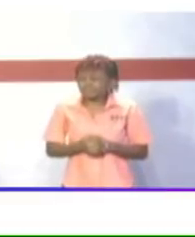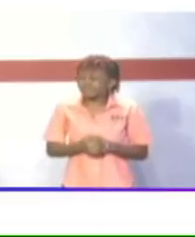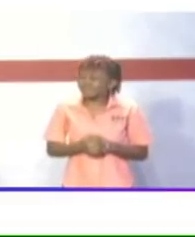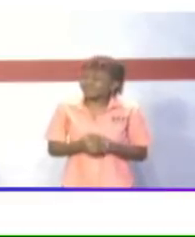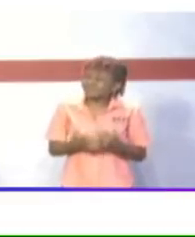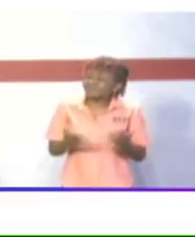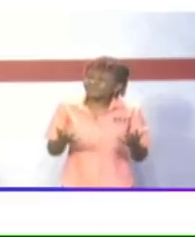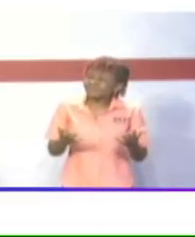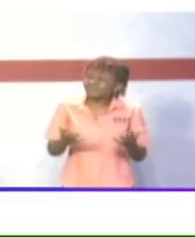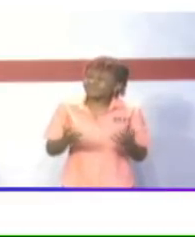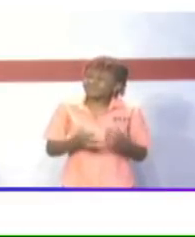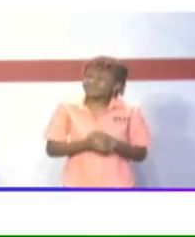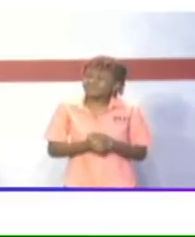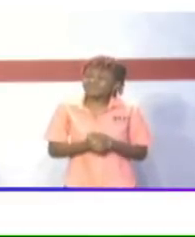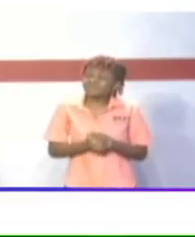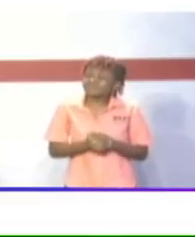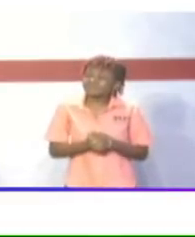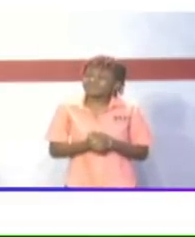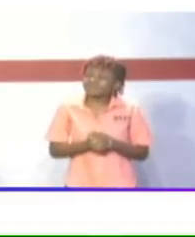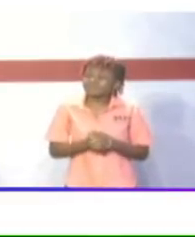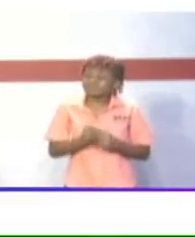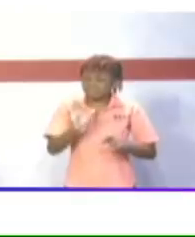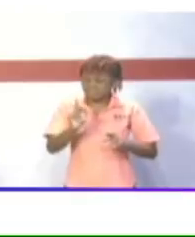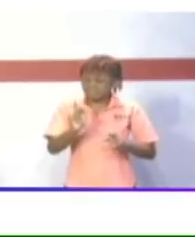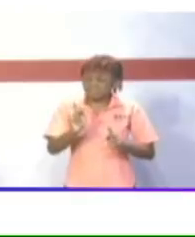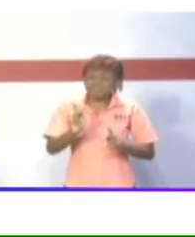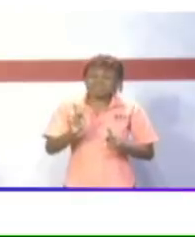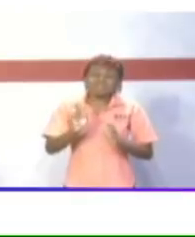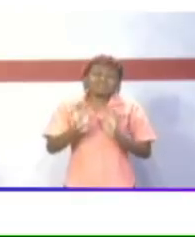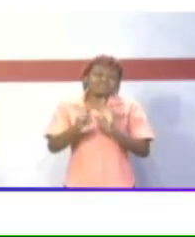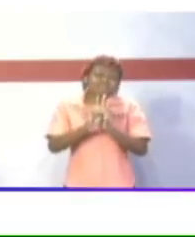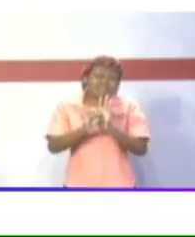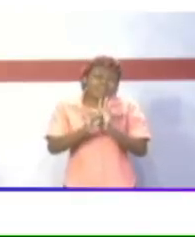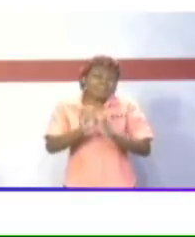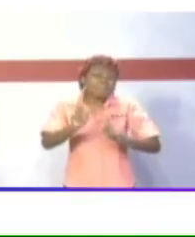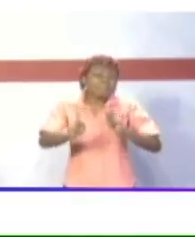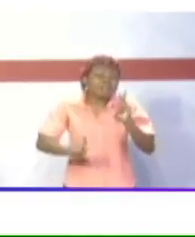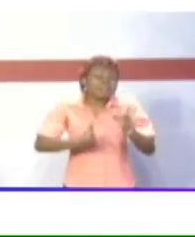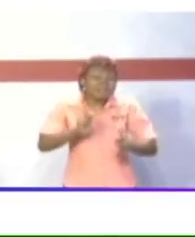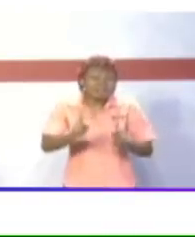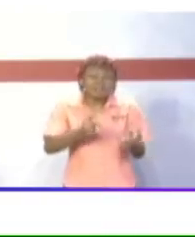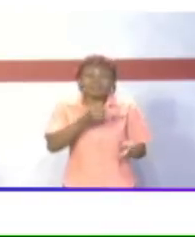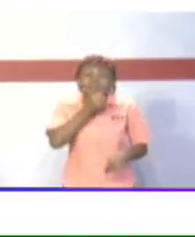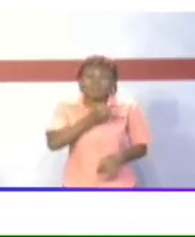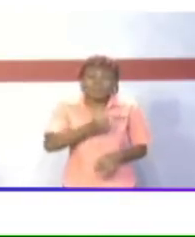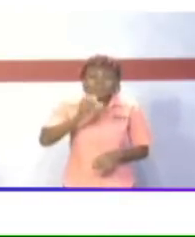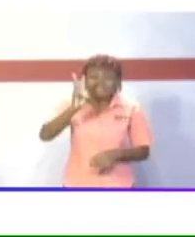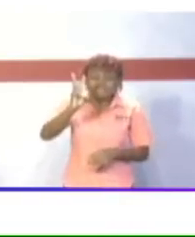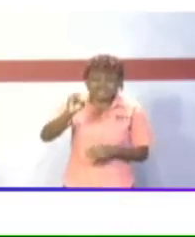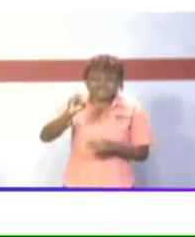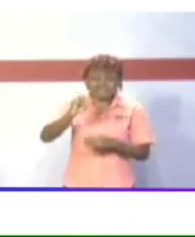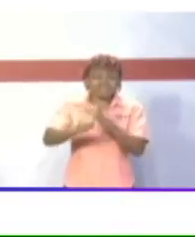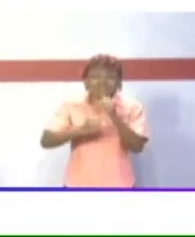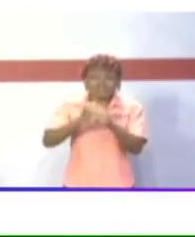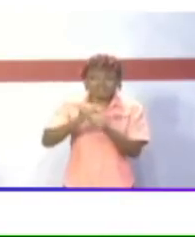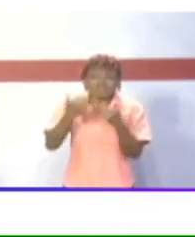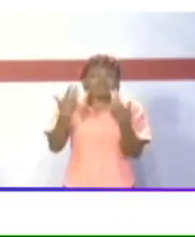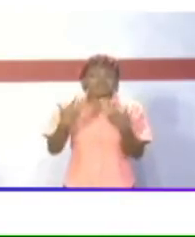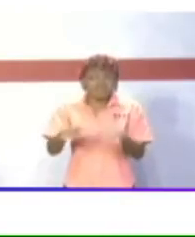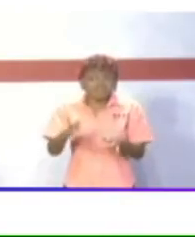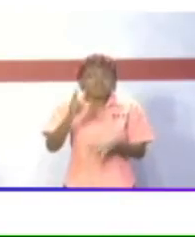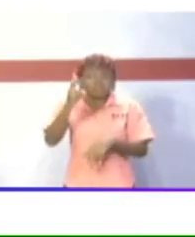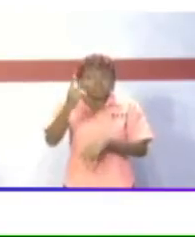zone policy? Would persons who had, let's say persons over the age of 60, who had their 2 doses of Sinopharm have